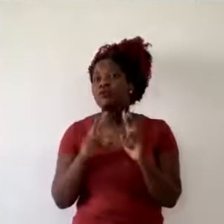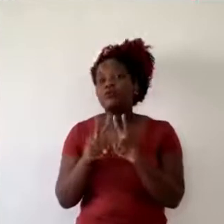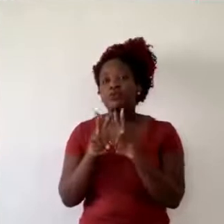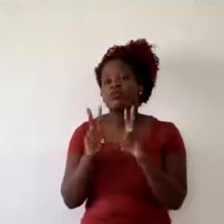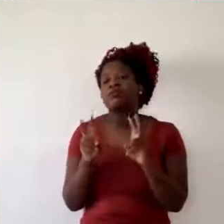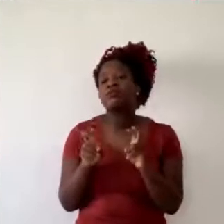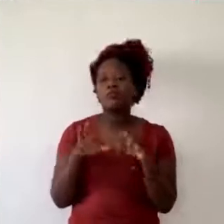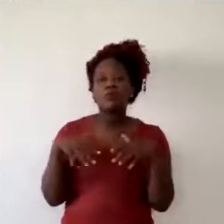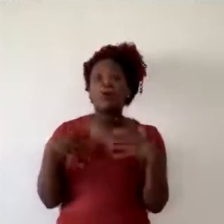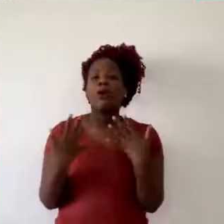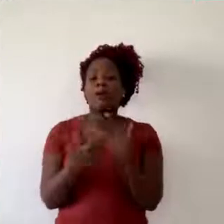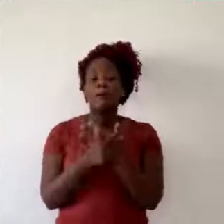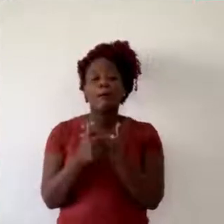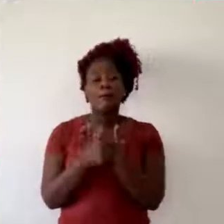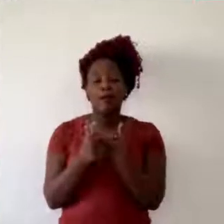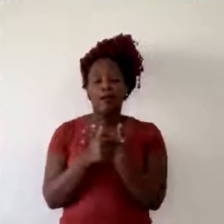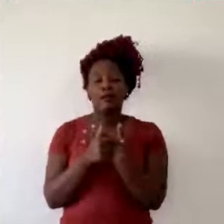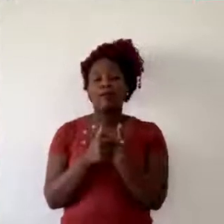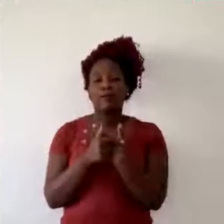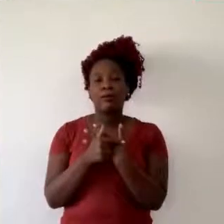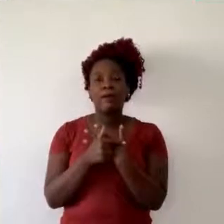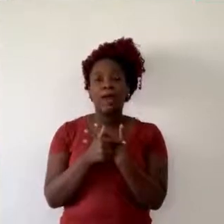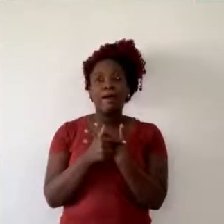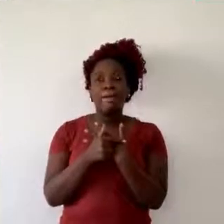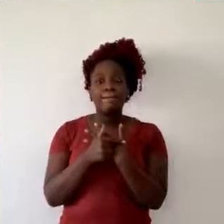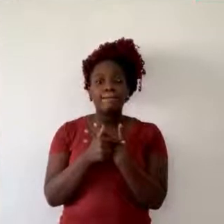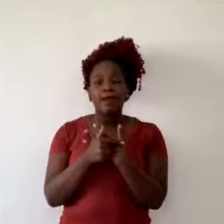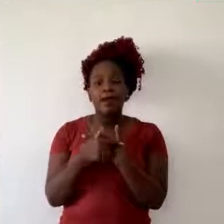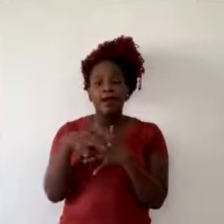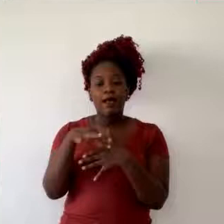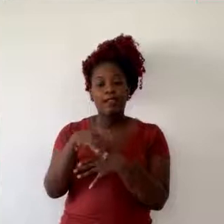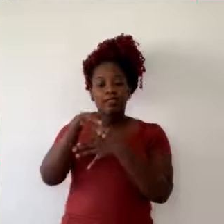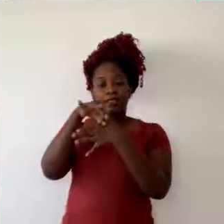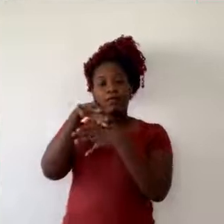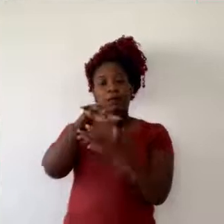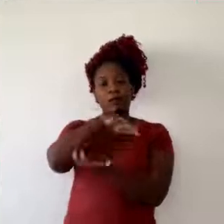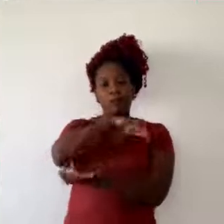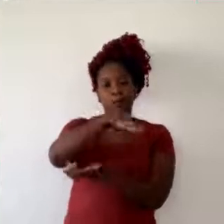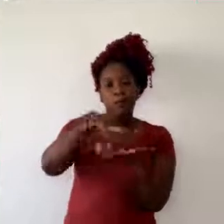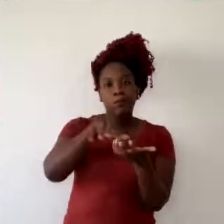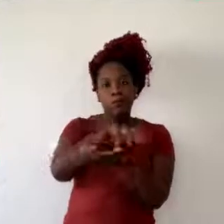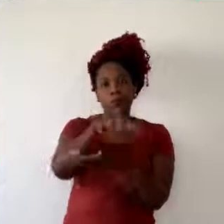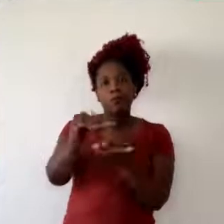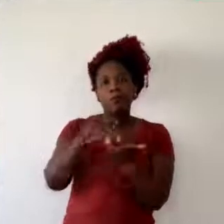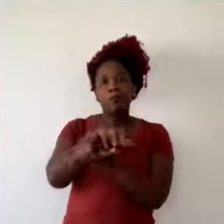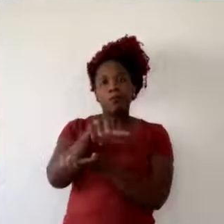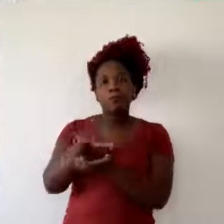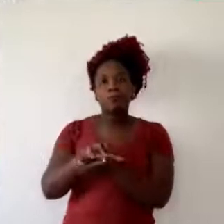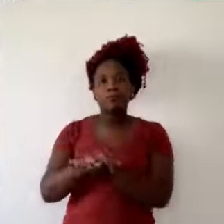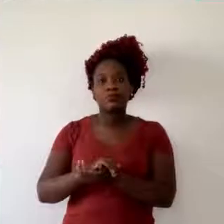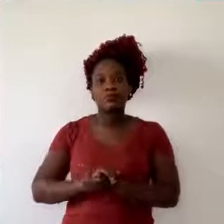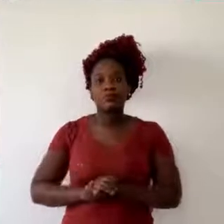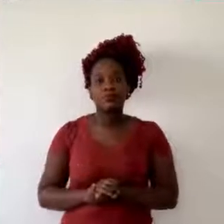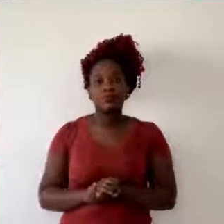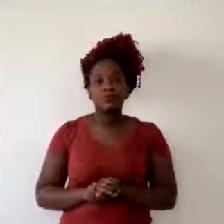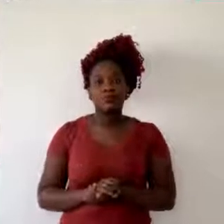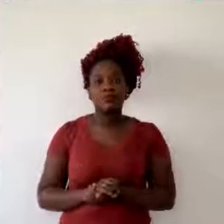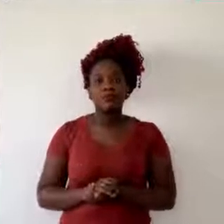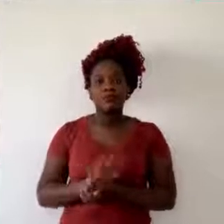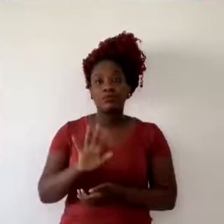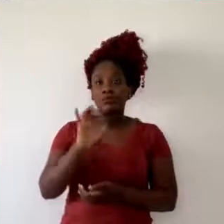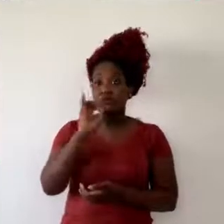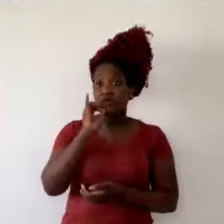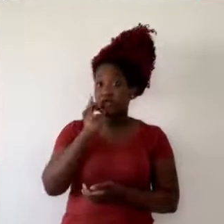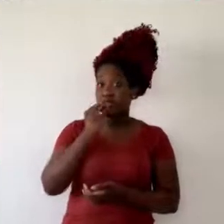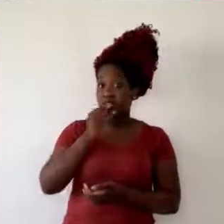debate and what we want to do in order to bring a revolution